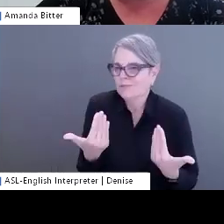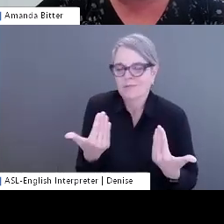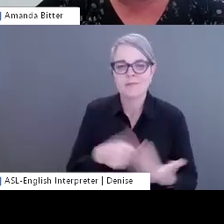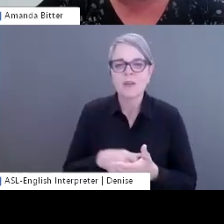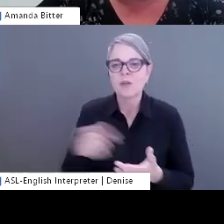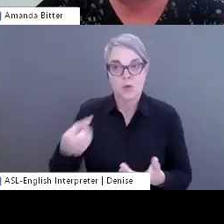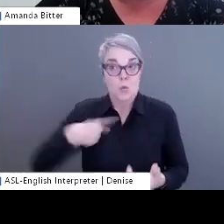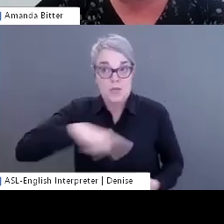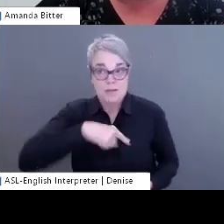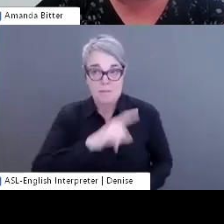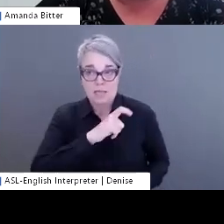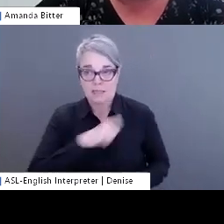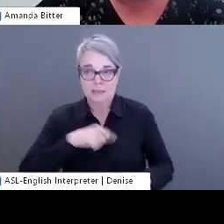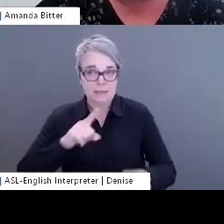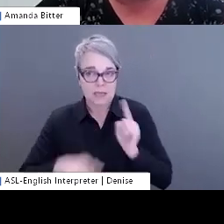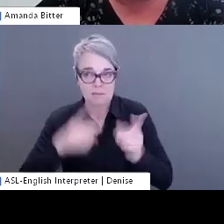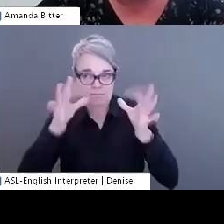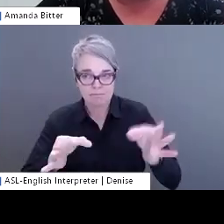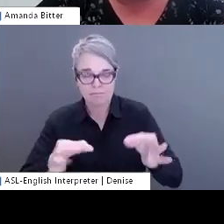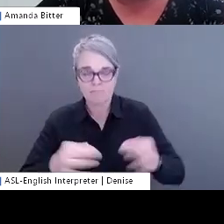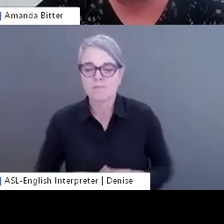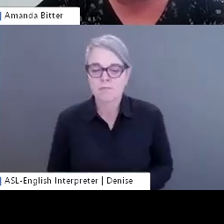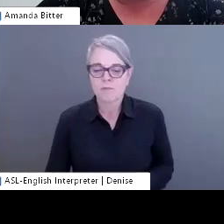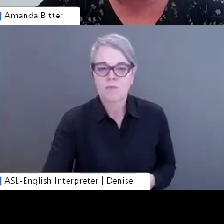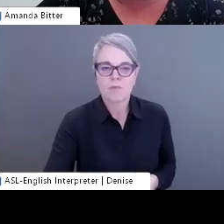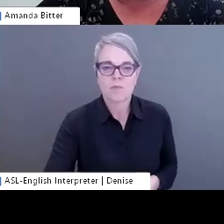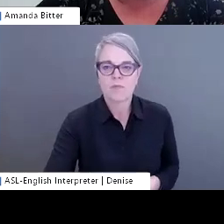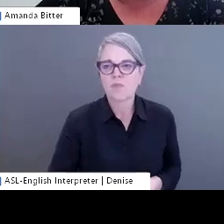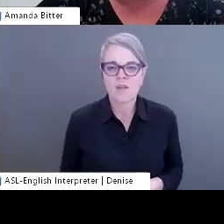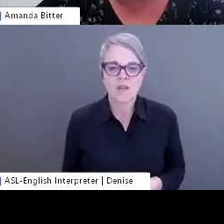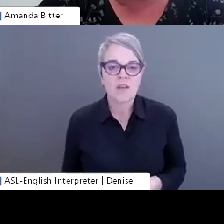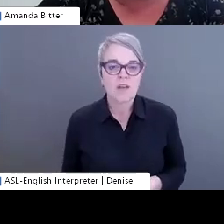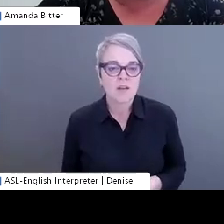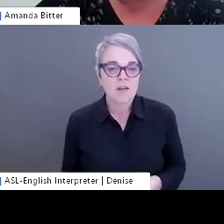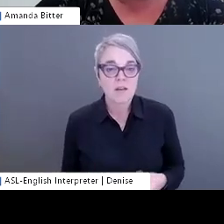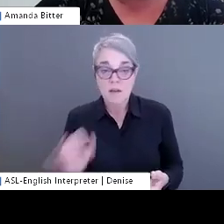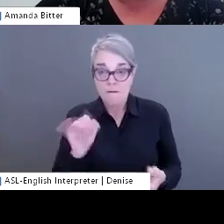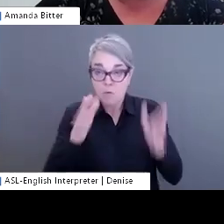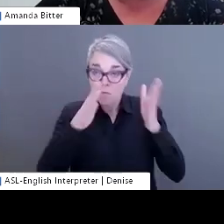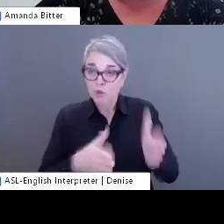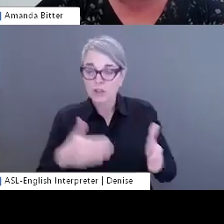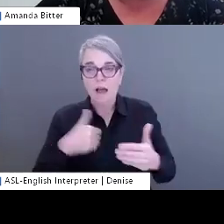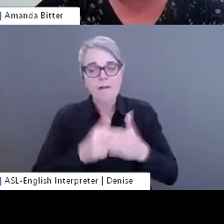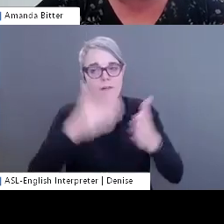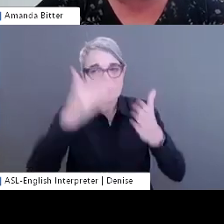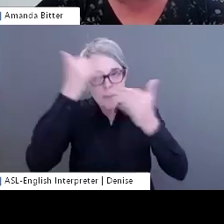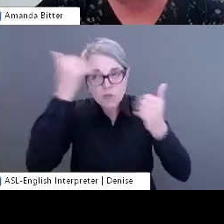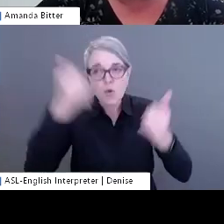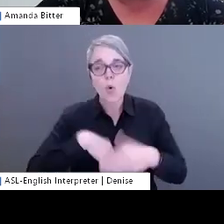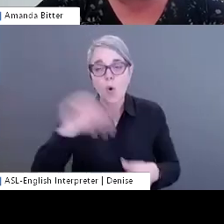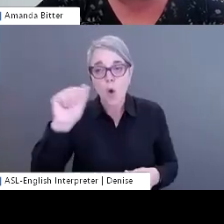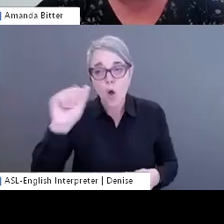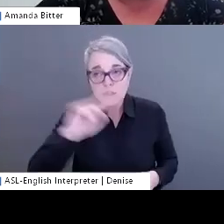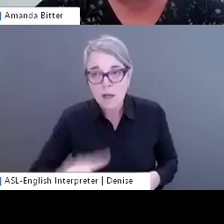that determination just because someone has a diagnosis of dementia or Alzheimer's, which isn't on its face